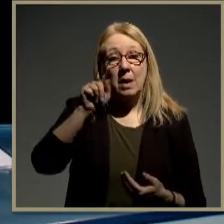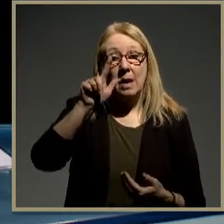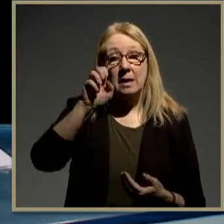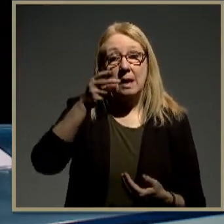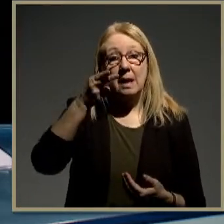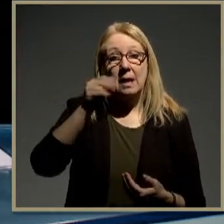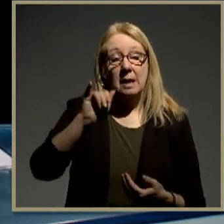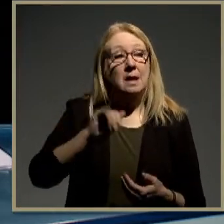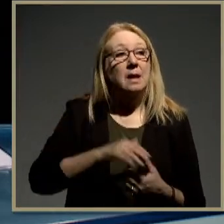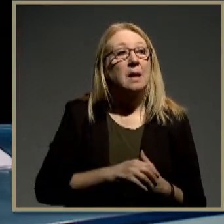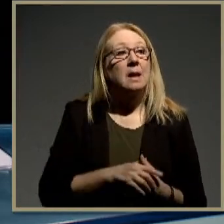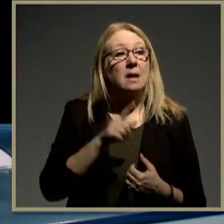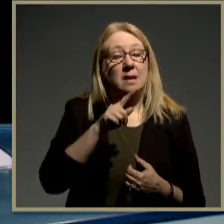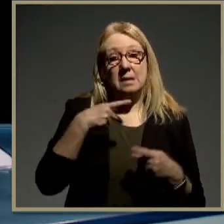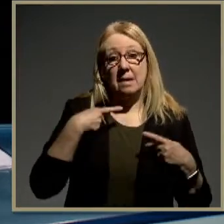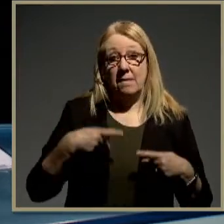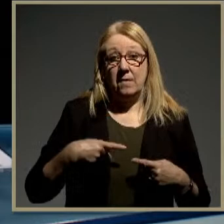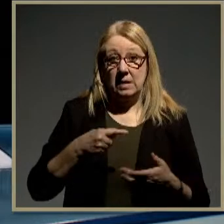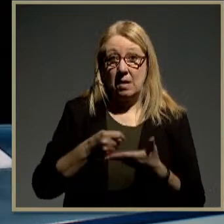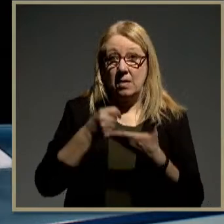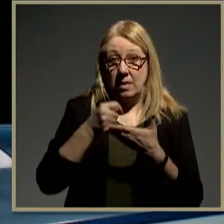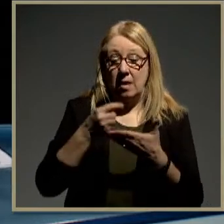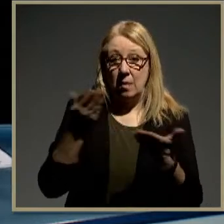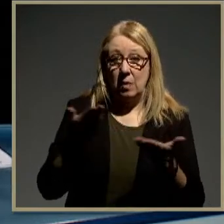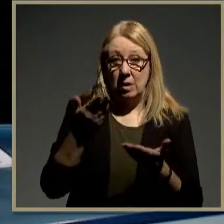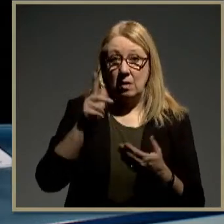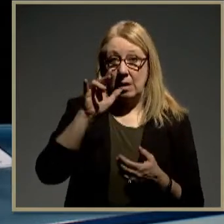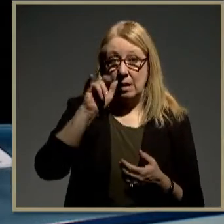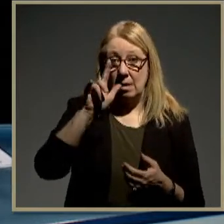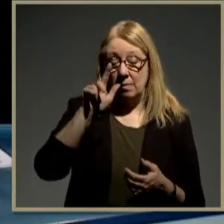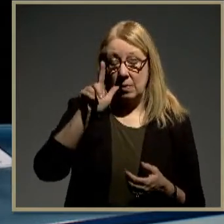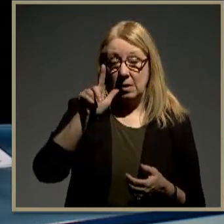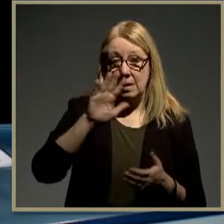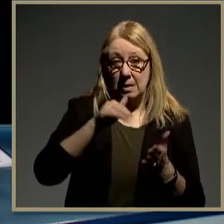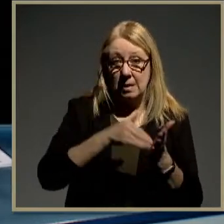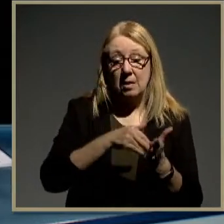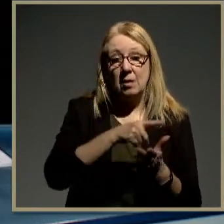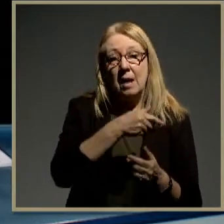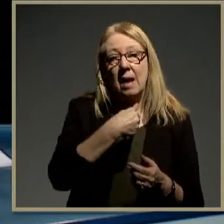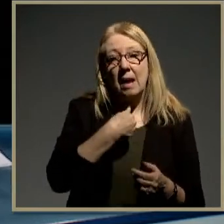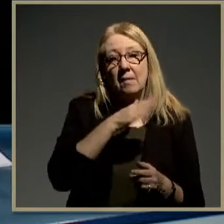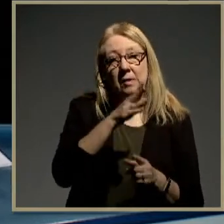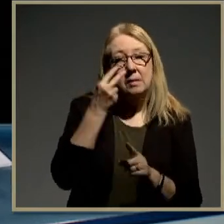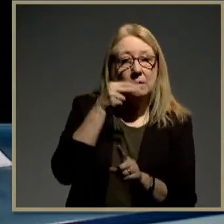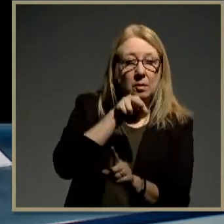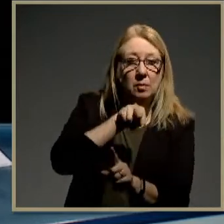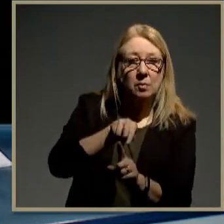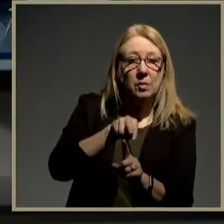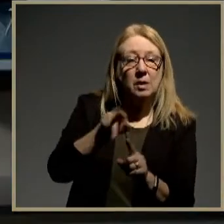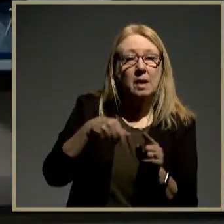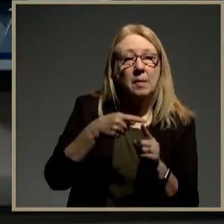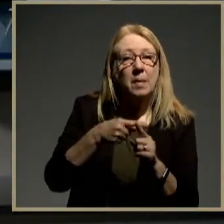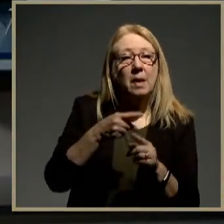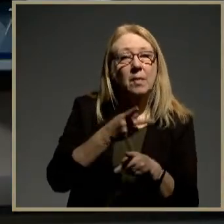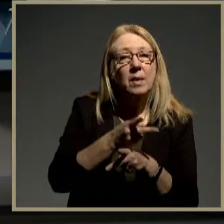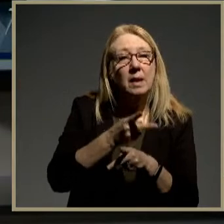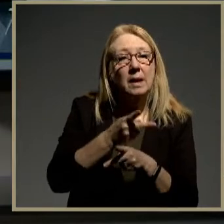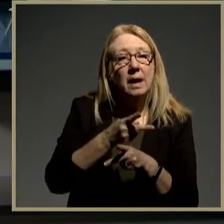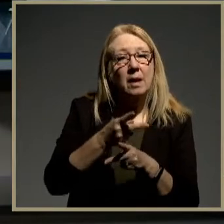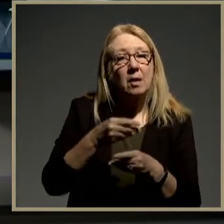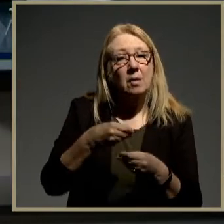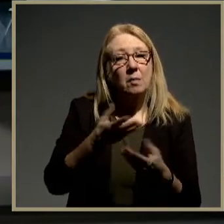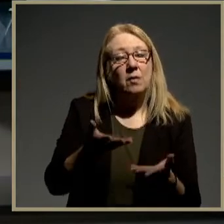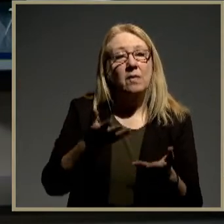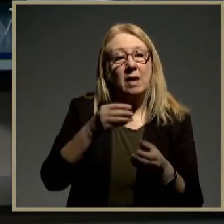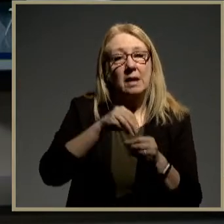to the program. Pat is a physical therapist in the Hybl Center and brings a firsthand perspective of the care that patients are receiving